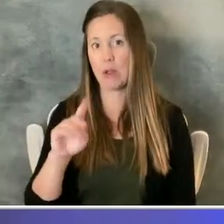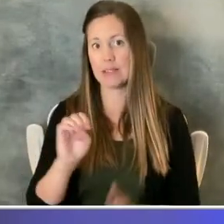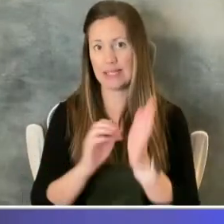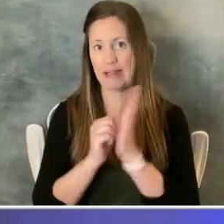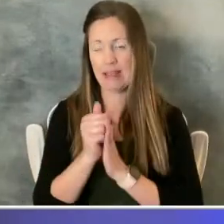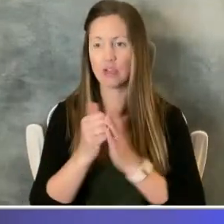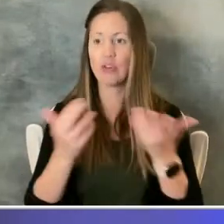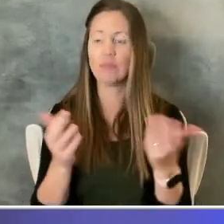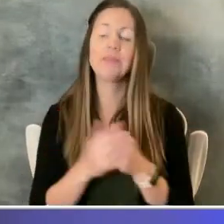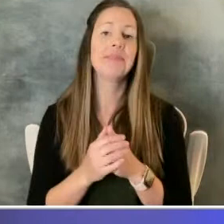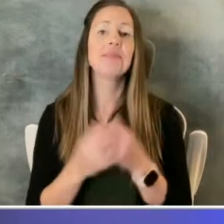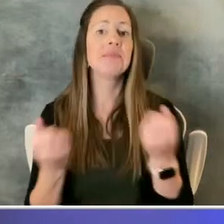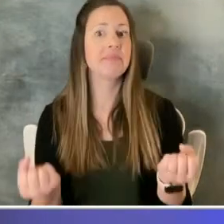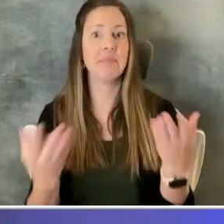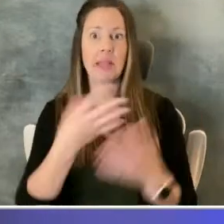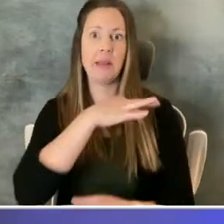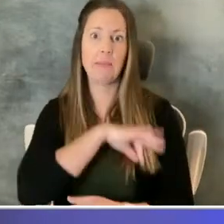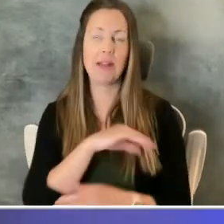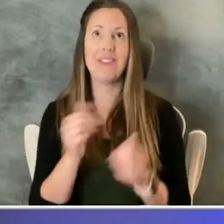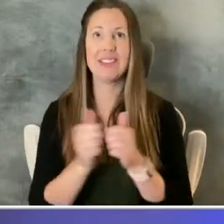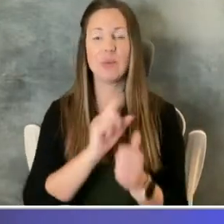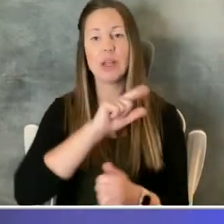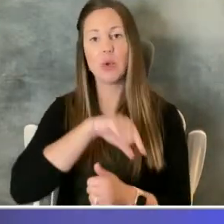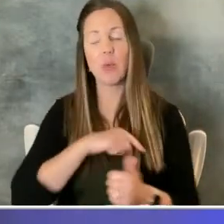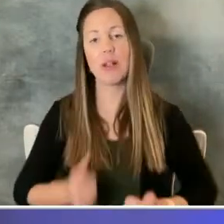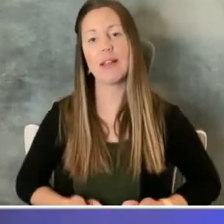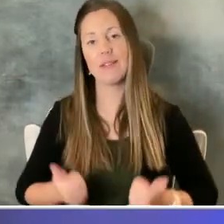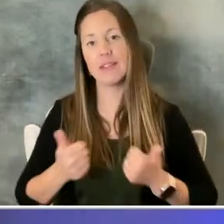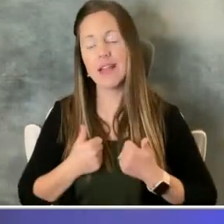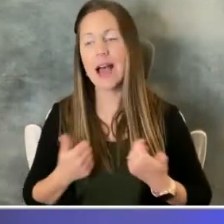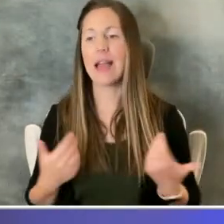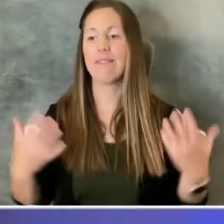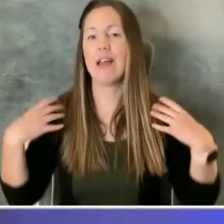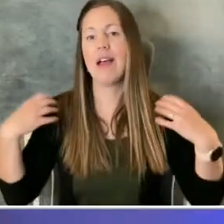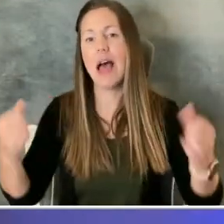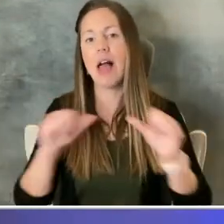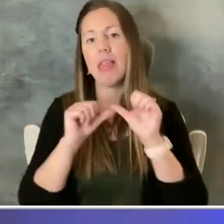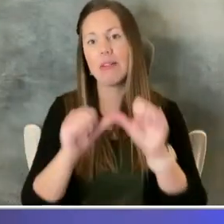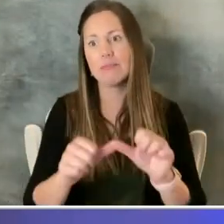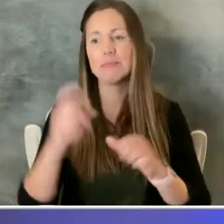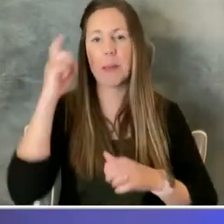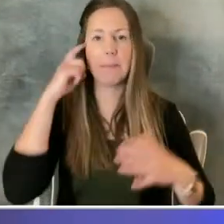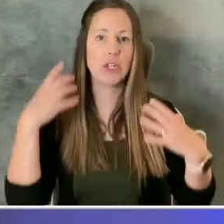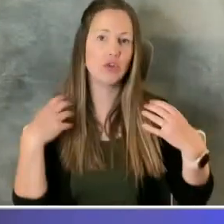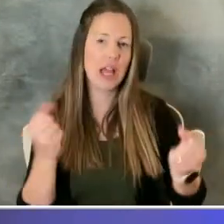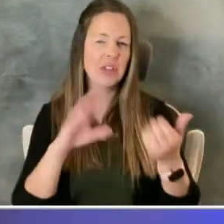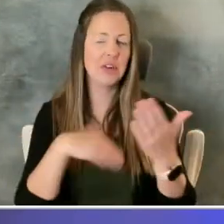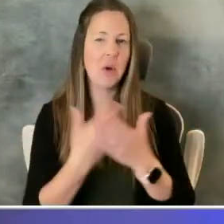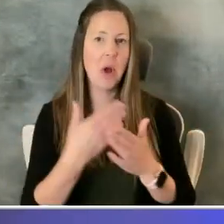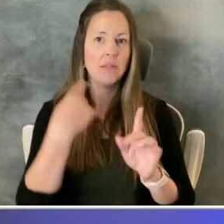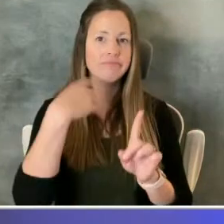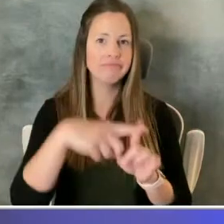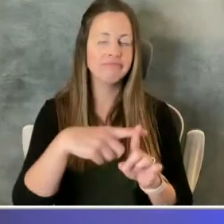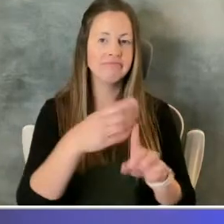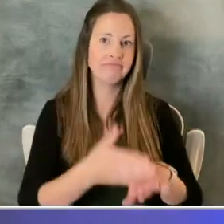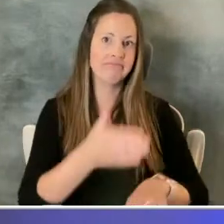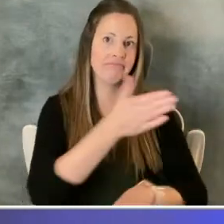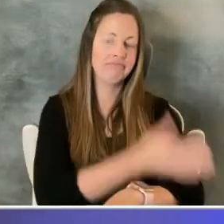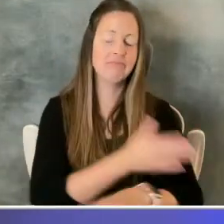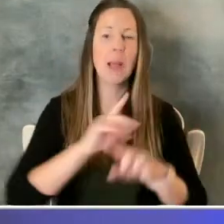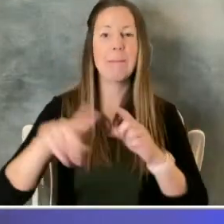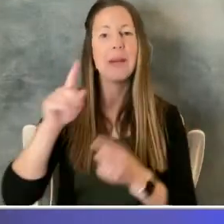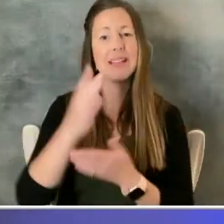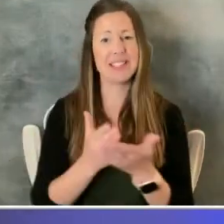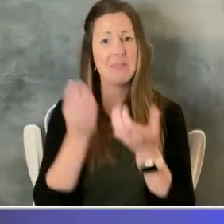of quality of life, vitality, mental health. But interestingly, we were also able to find some data that correlated on the